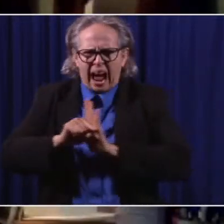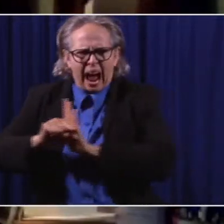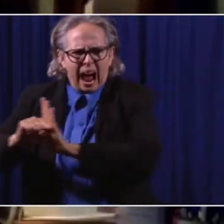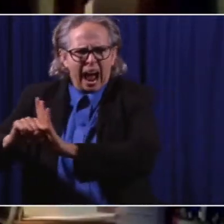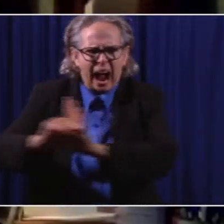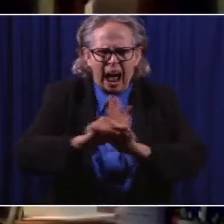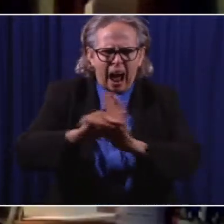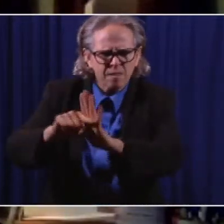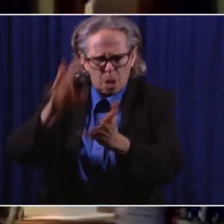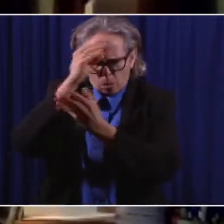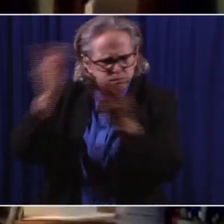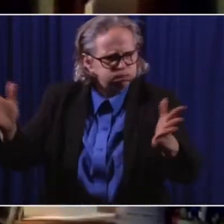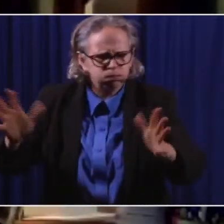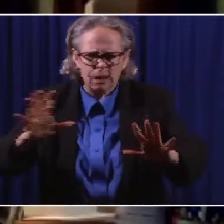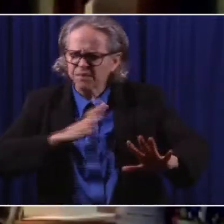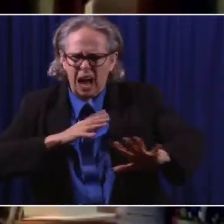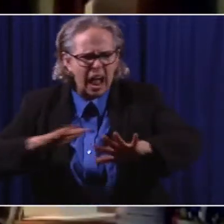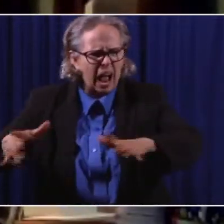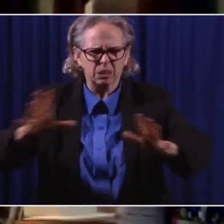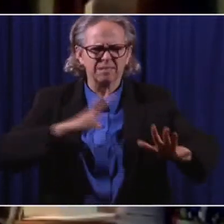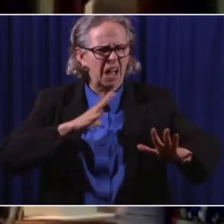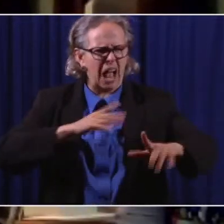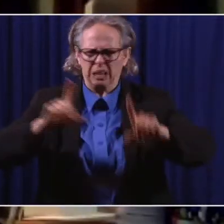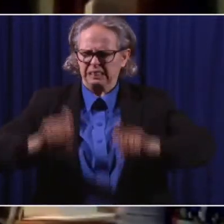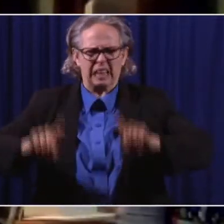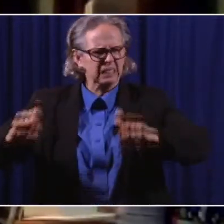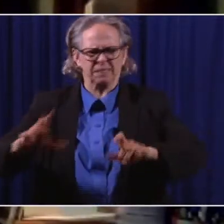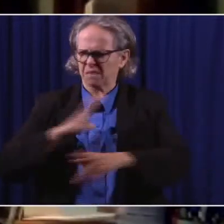And so I took my mask off.